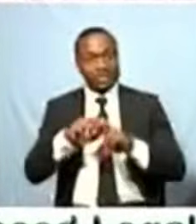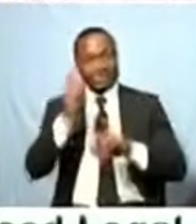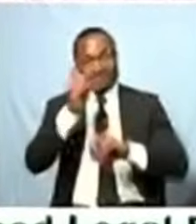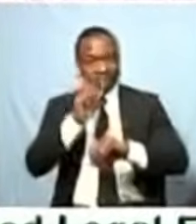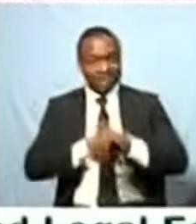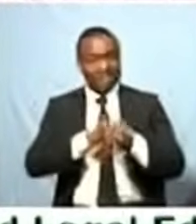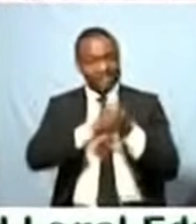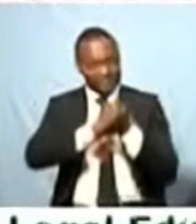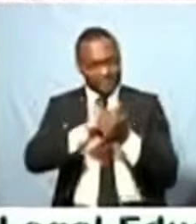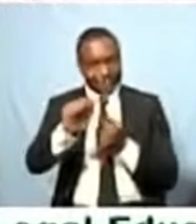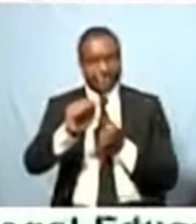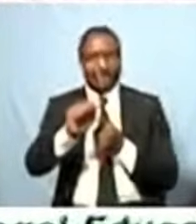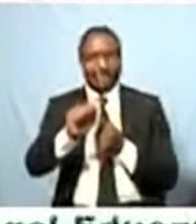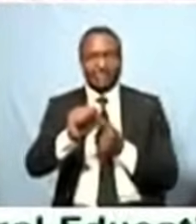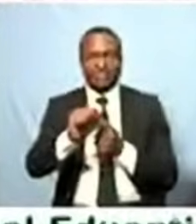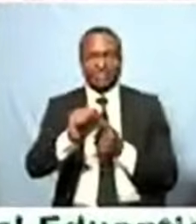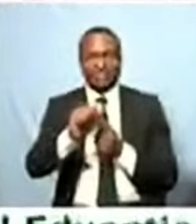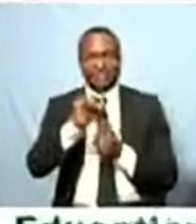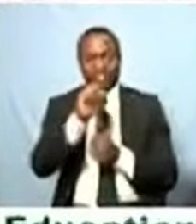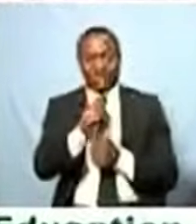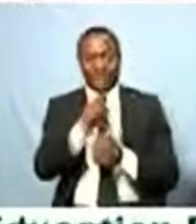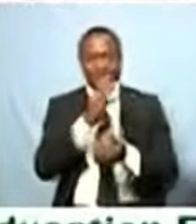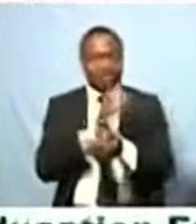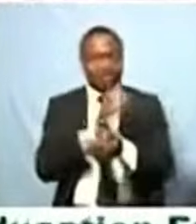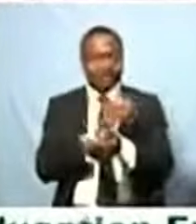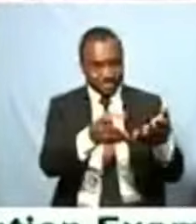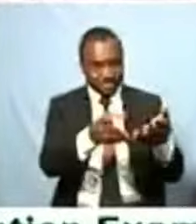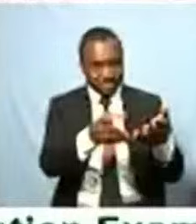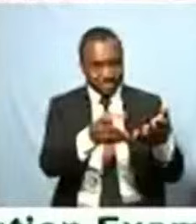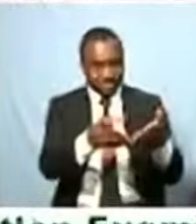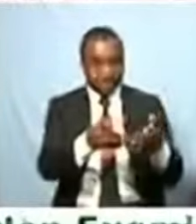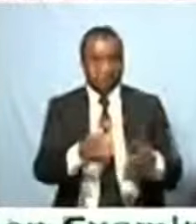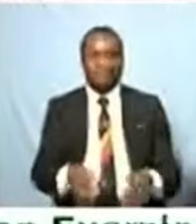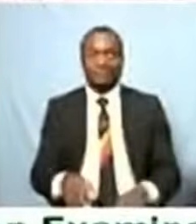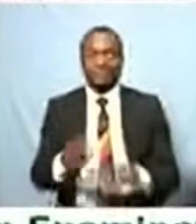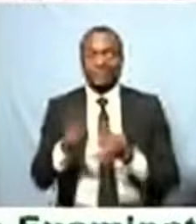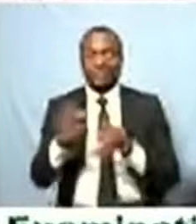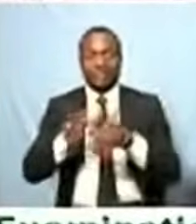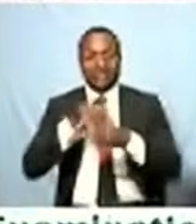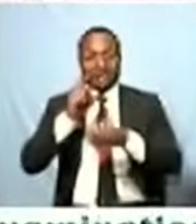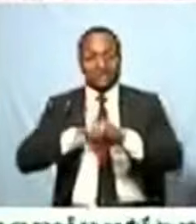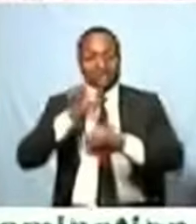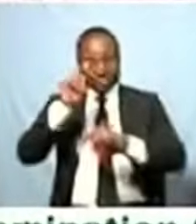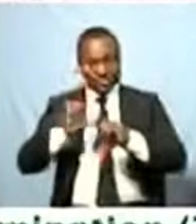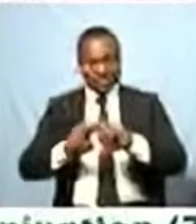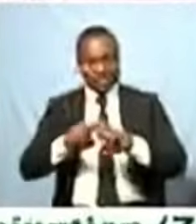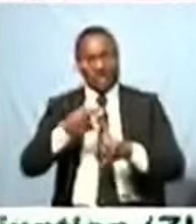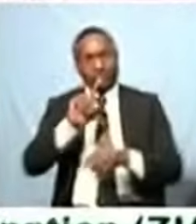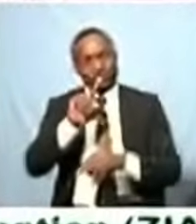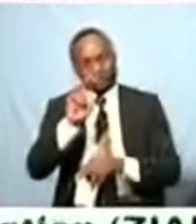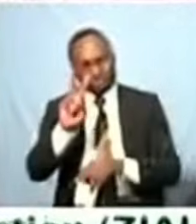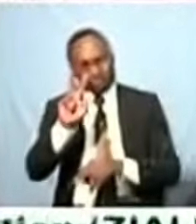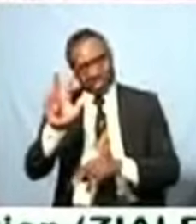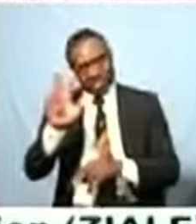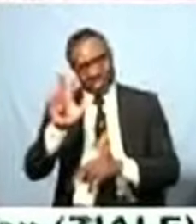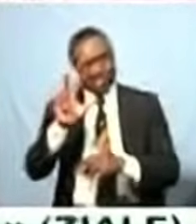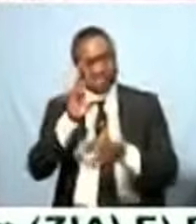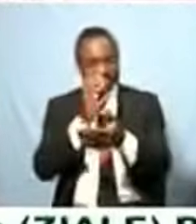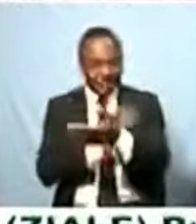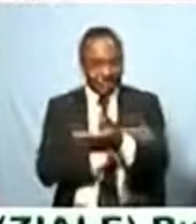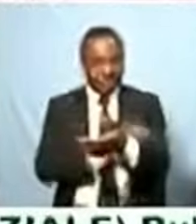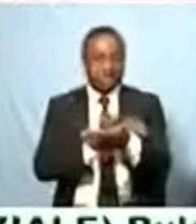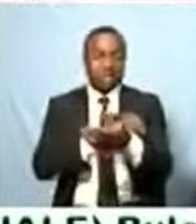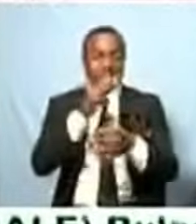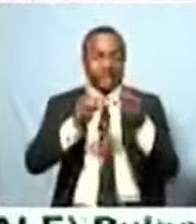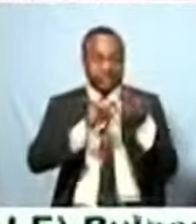clears one head, let that head be given to their credit. The next time they sit for another 1 or 2 or 3, as long as they have